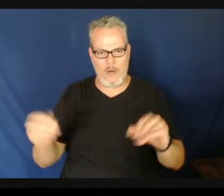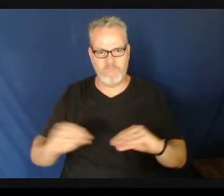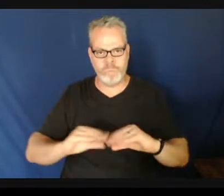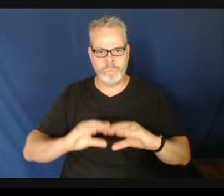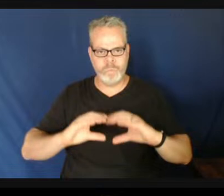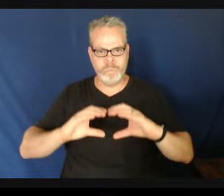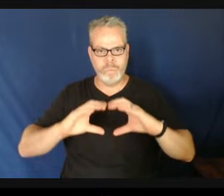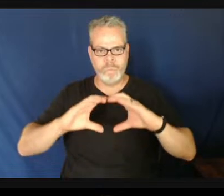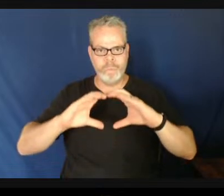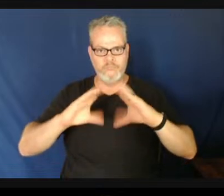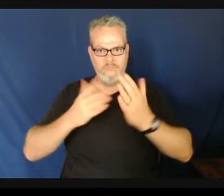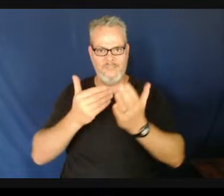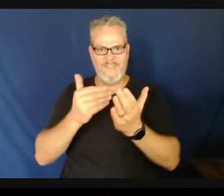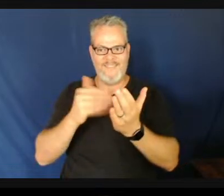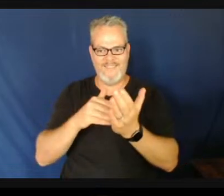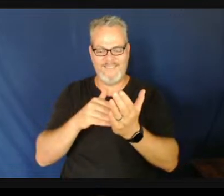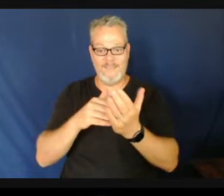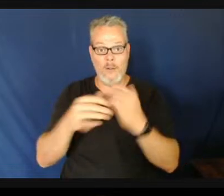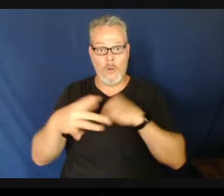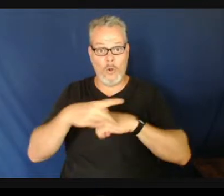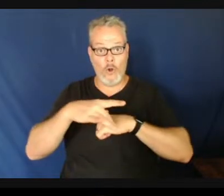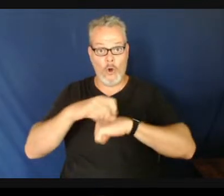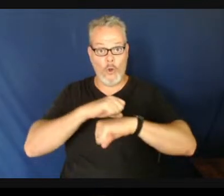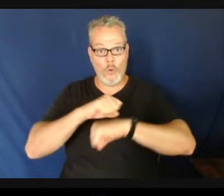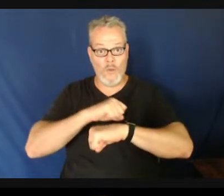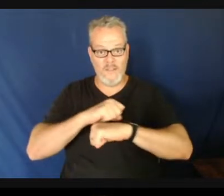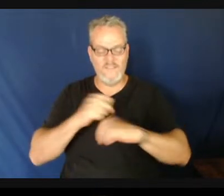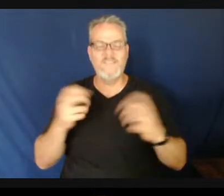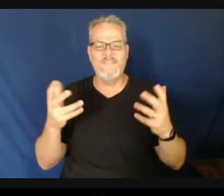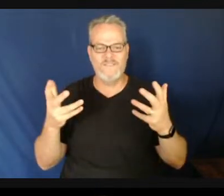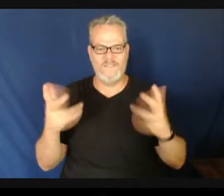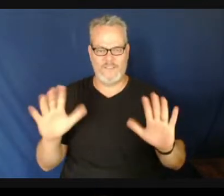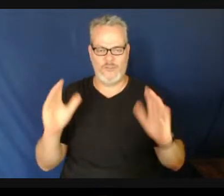for earthquakes here. So we'll next turn to the monitoring.